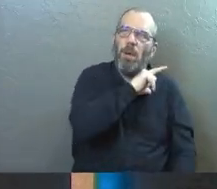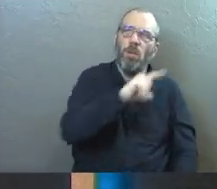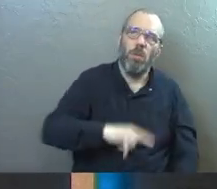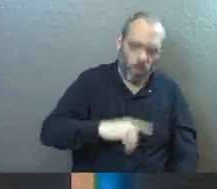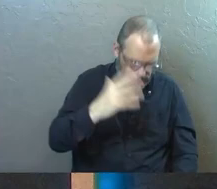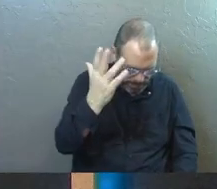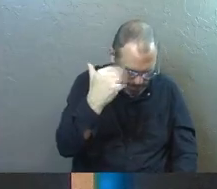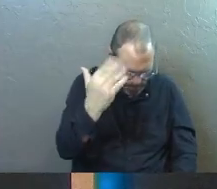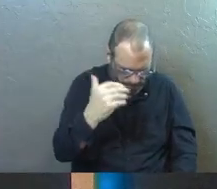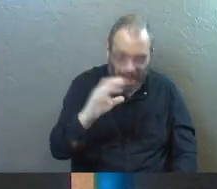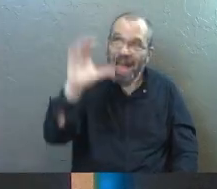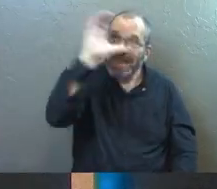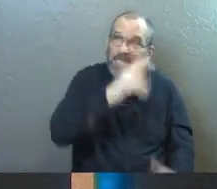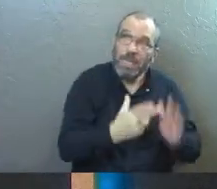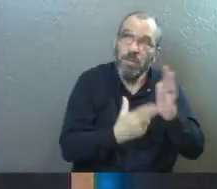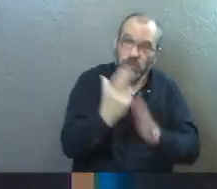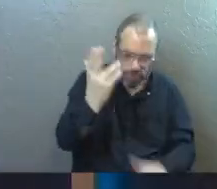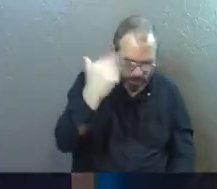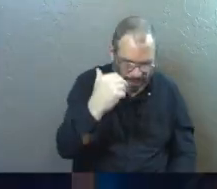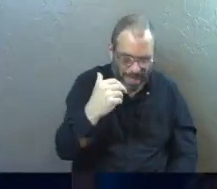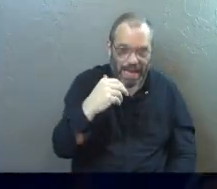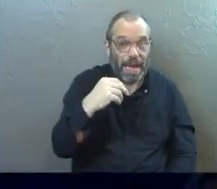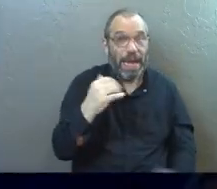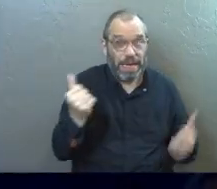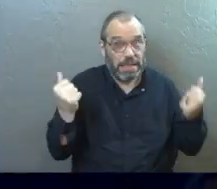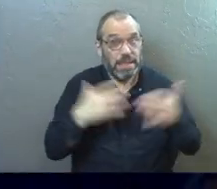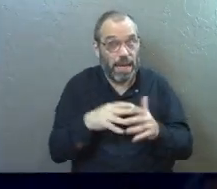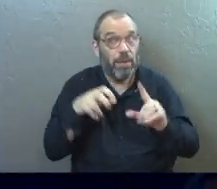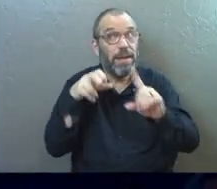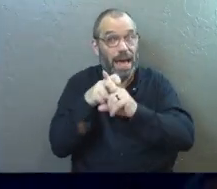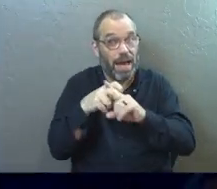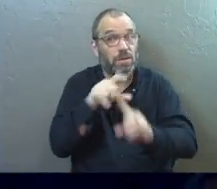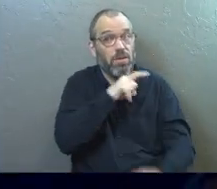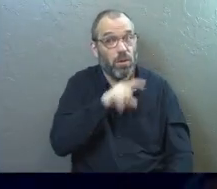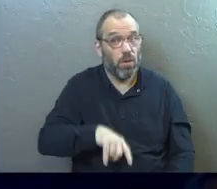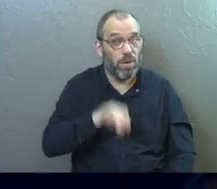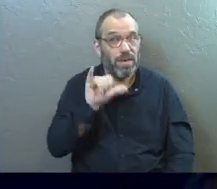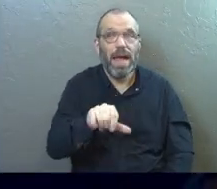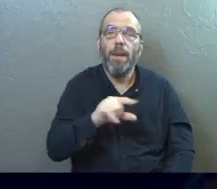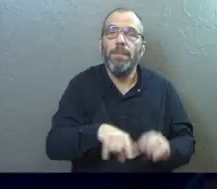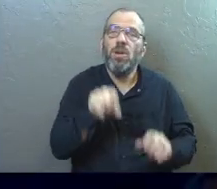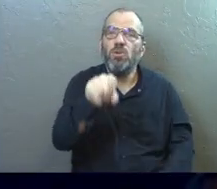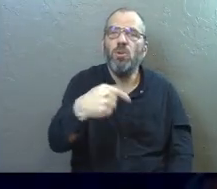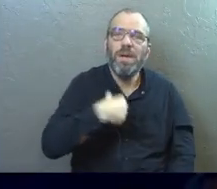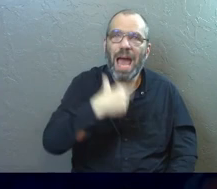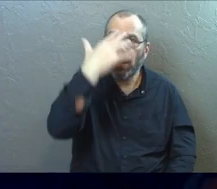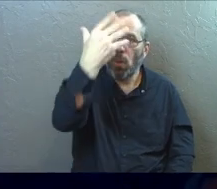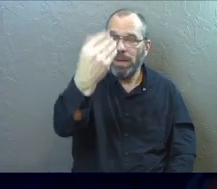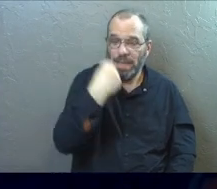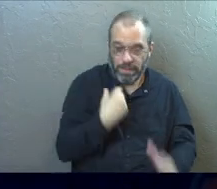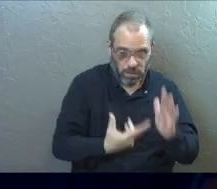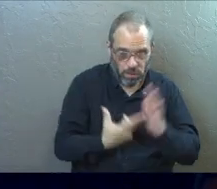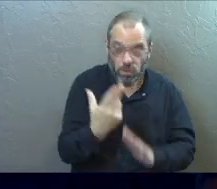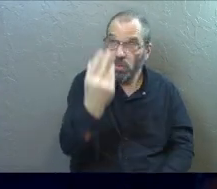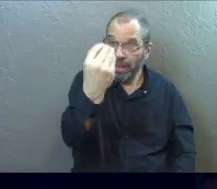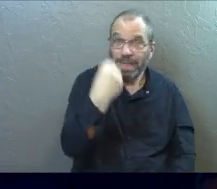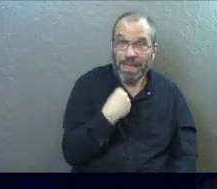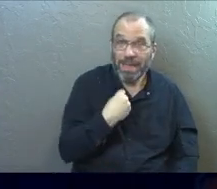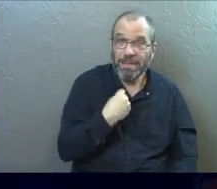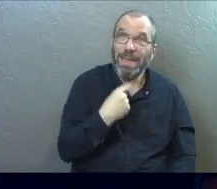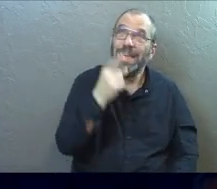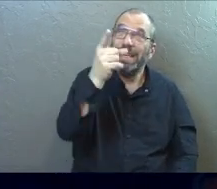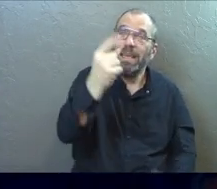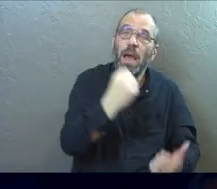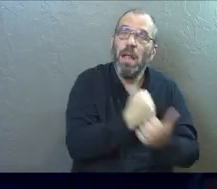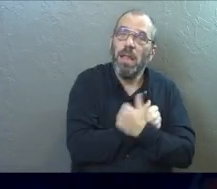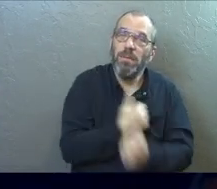Jesus. Seek the truth. And it's a scary ask for sure. But we know that when he brings the truth, it's him